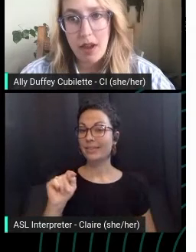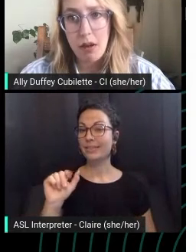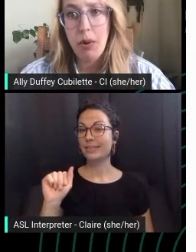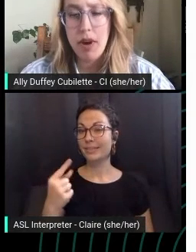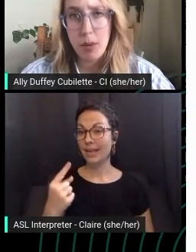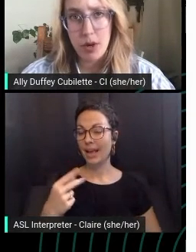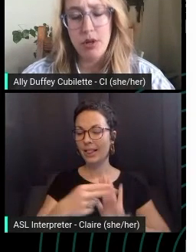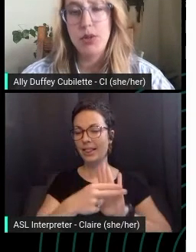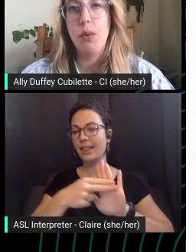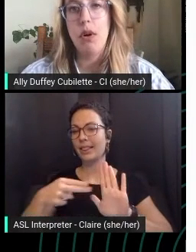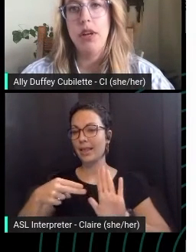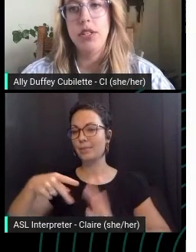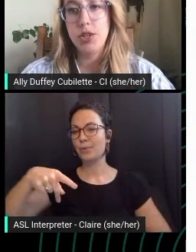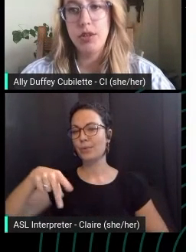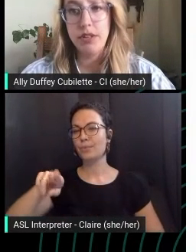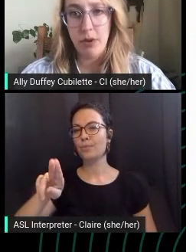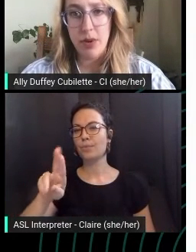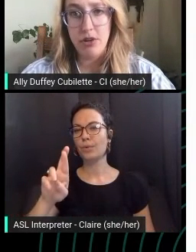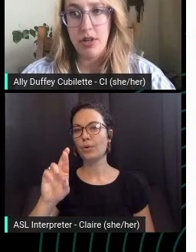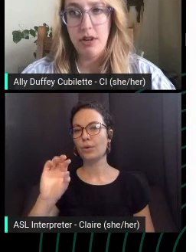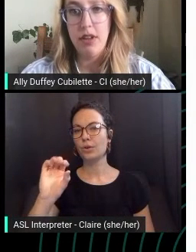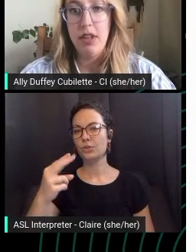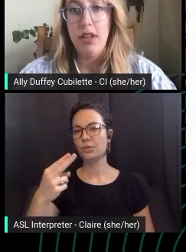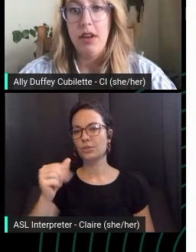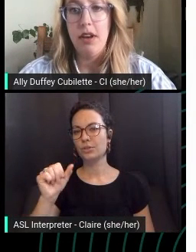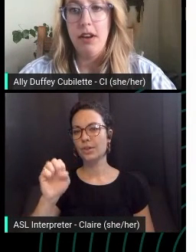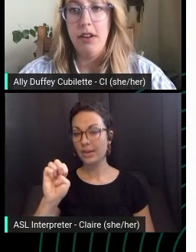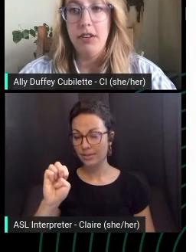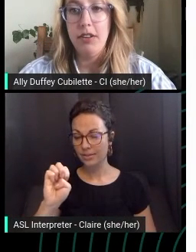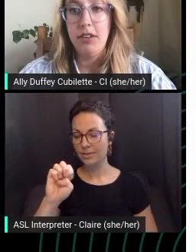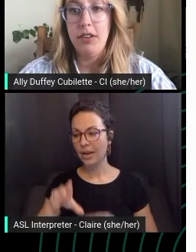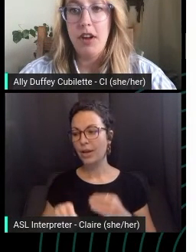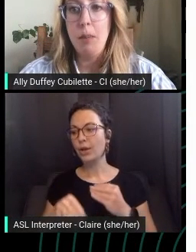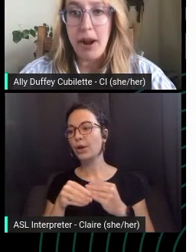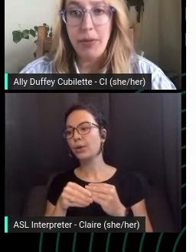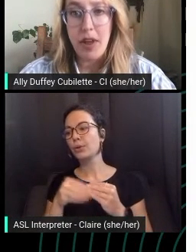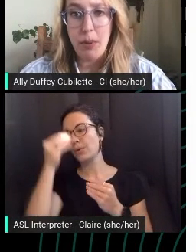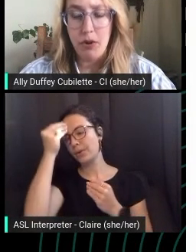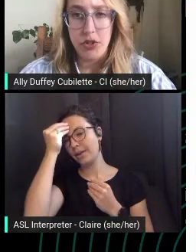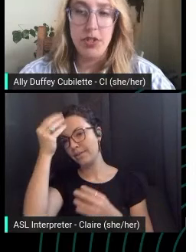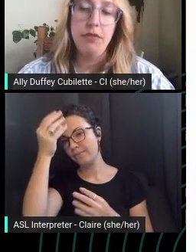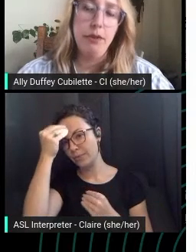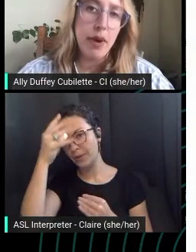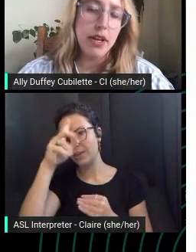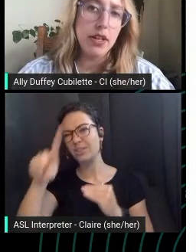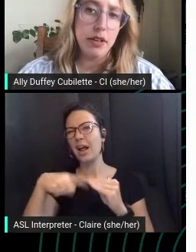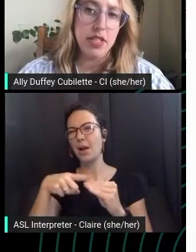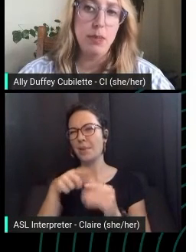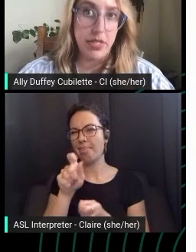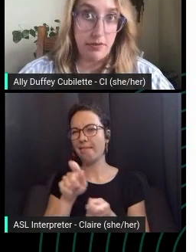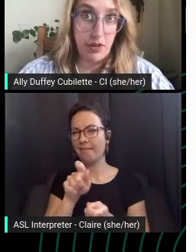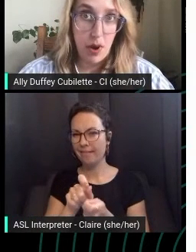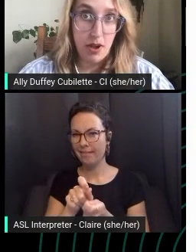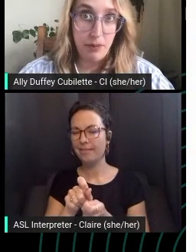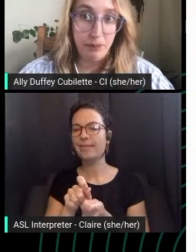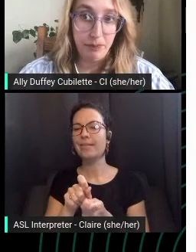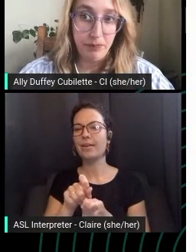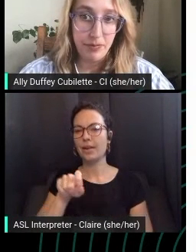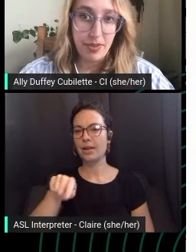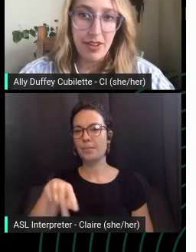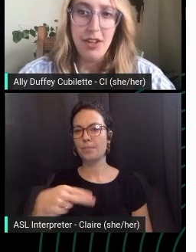send with that parameters or additional information about that purchase formatted in a specific